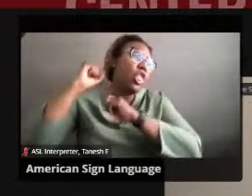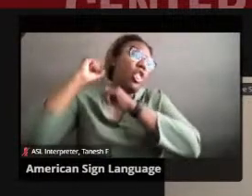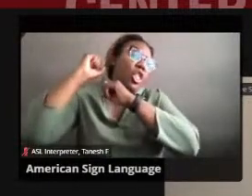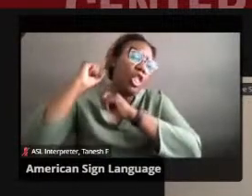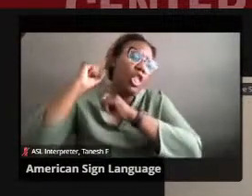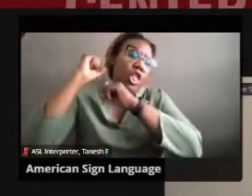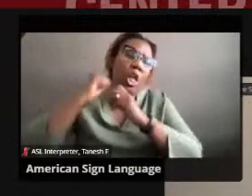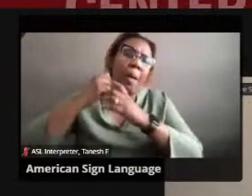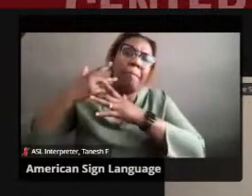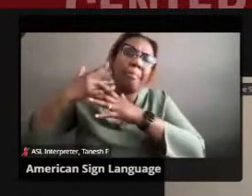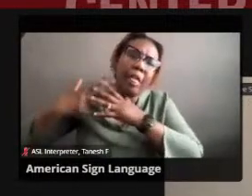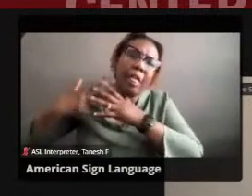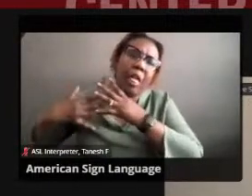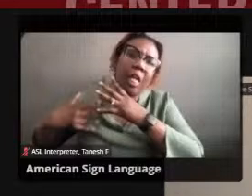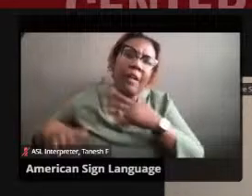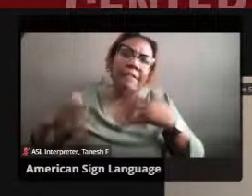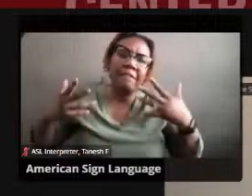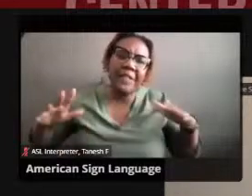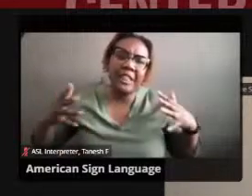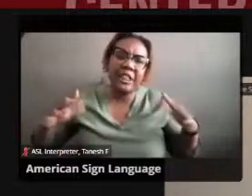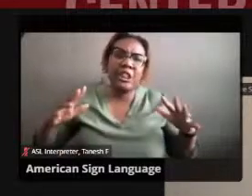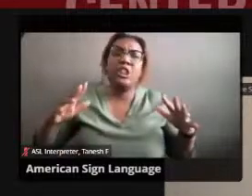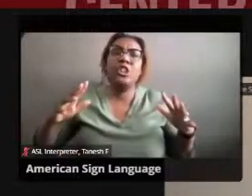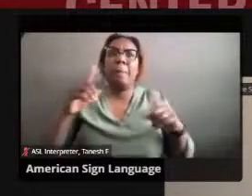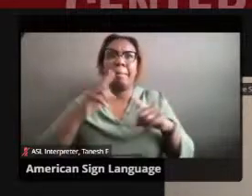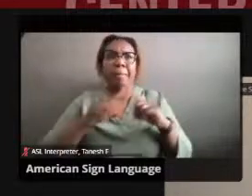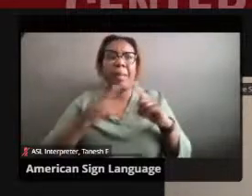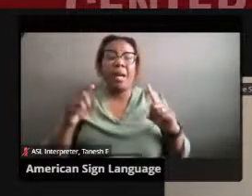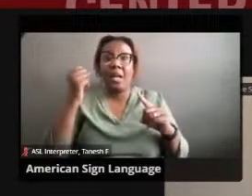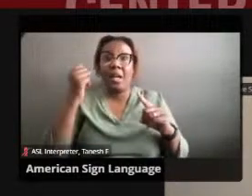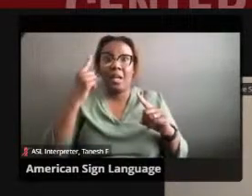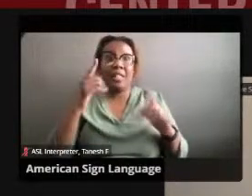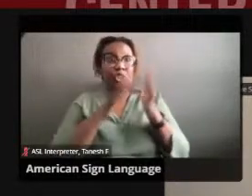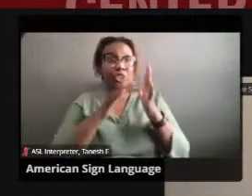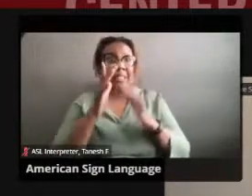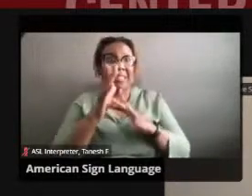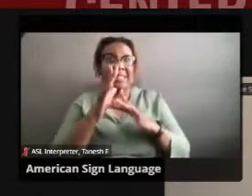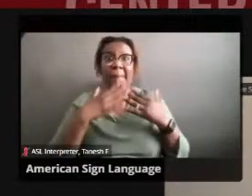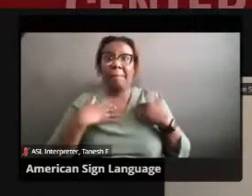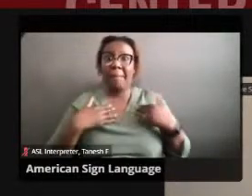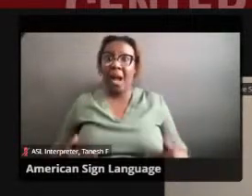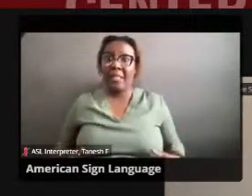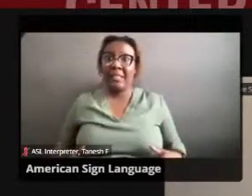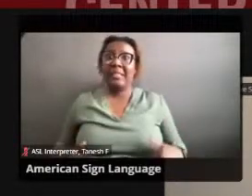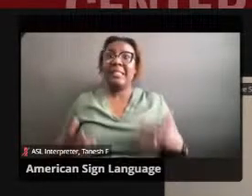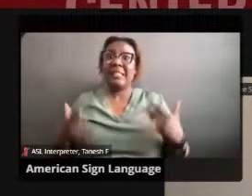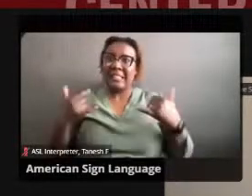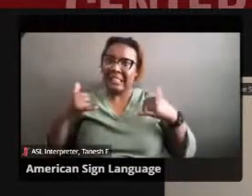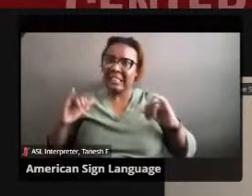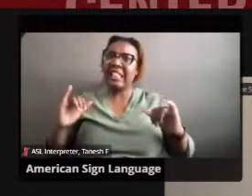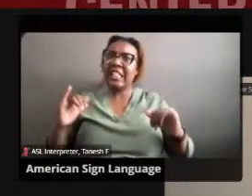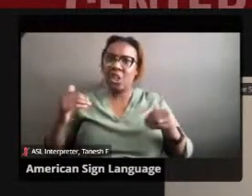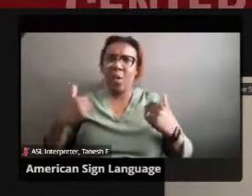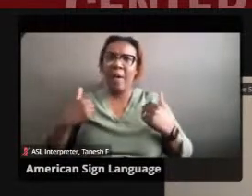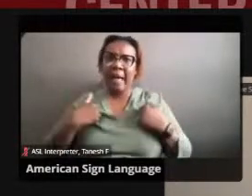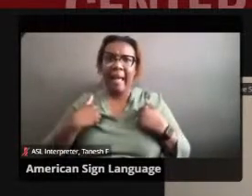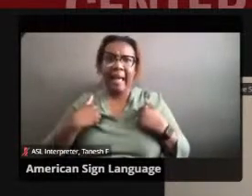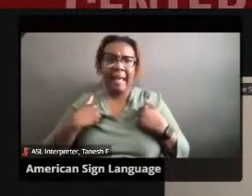death shows back up still wounded. Not scarred, but